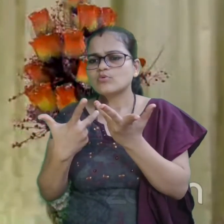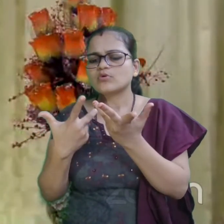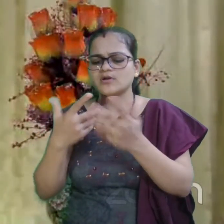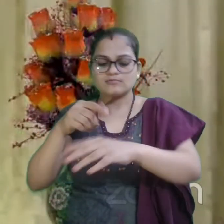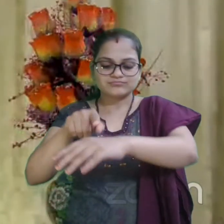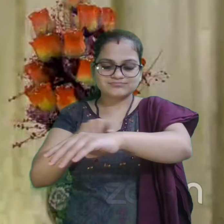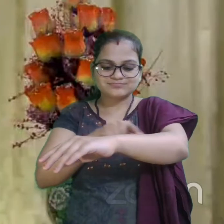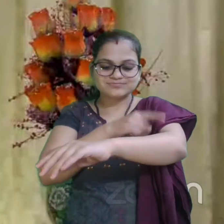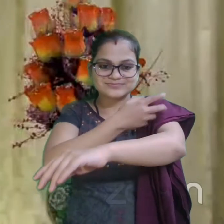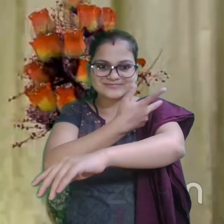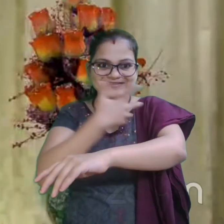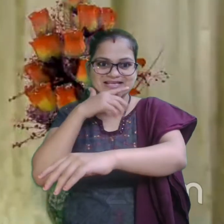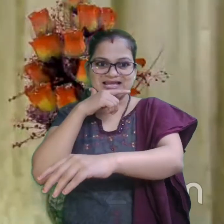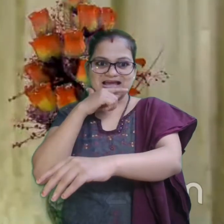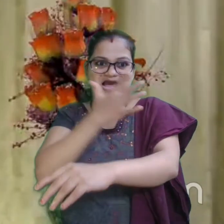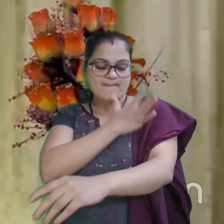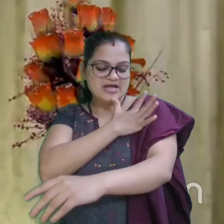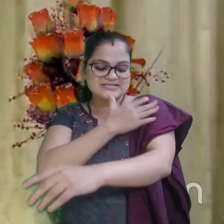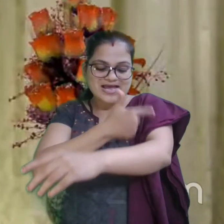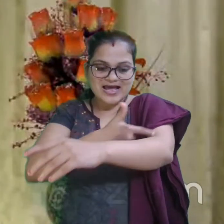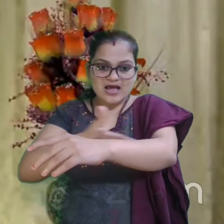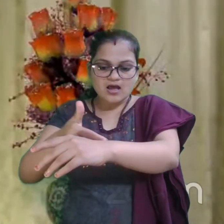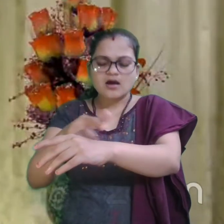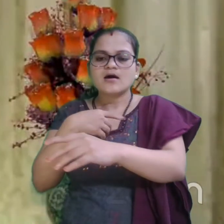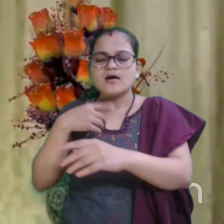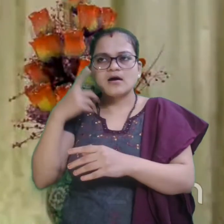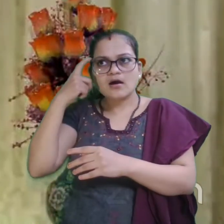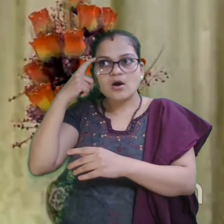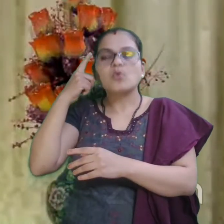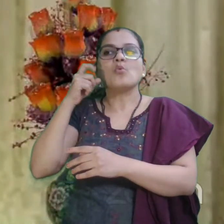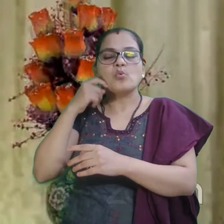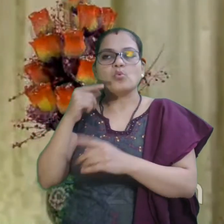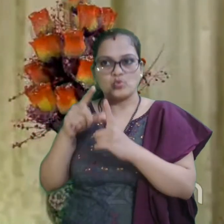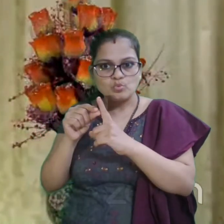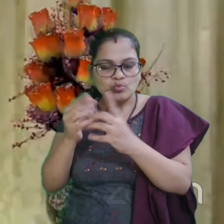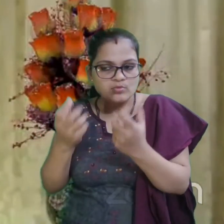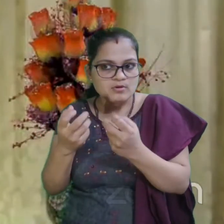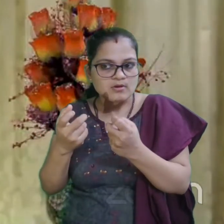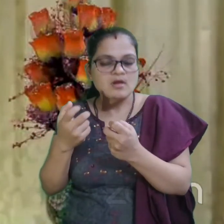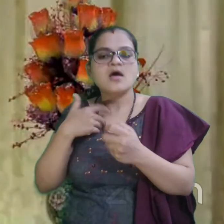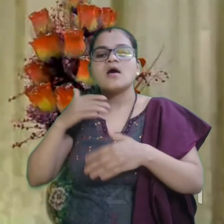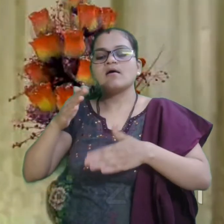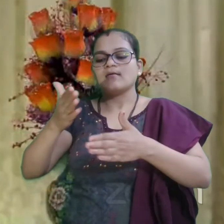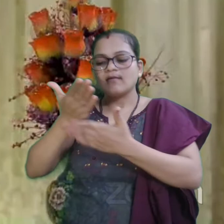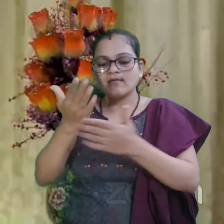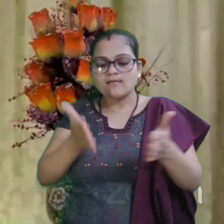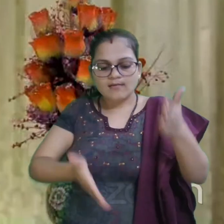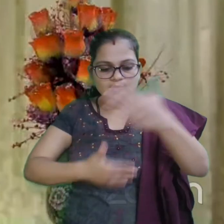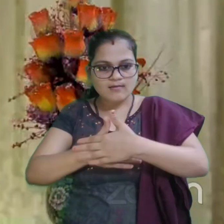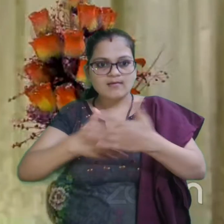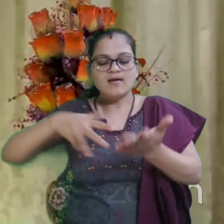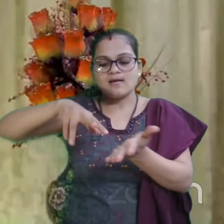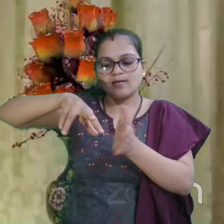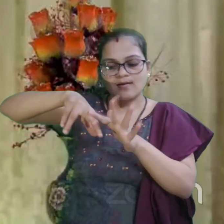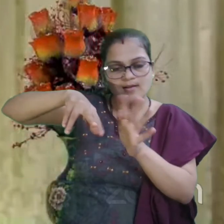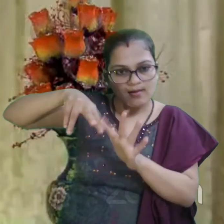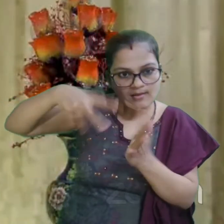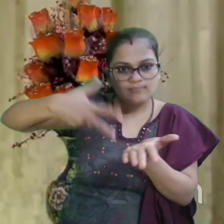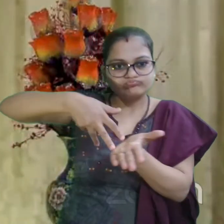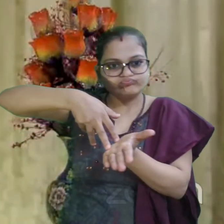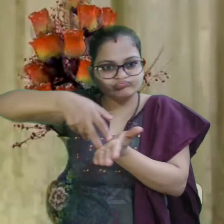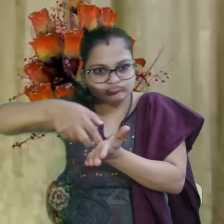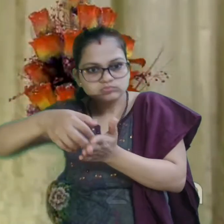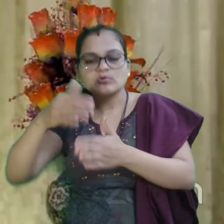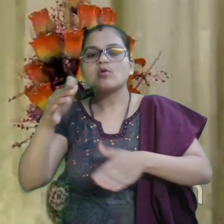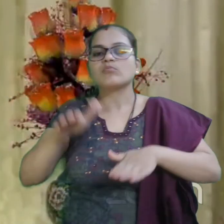soul, and the nervous system carries those messages to the whole body. And that's how our hands move, our